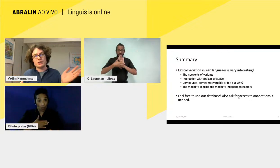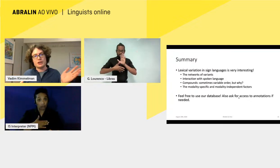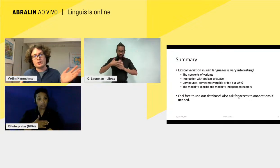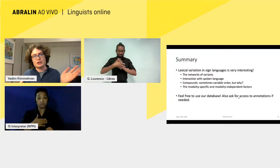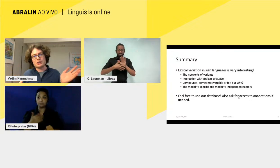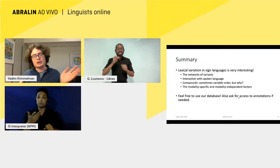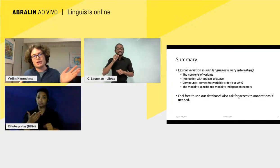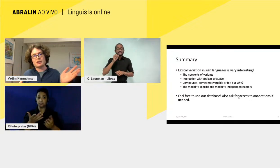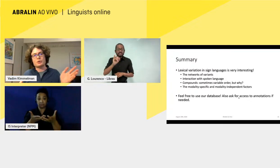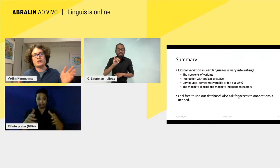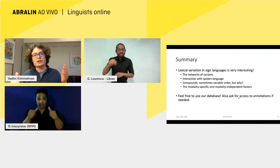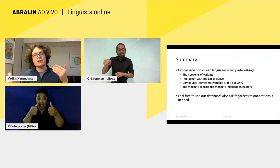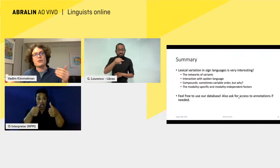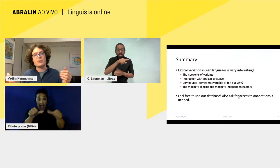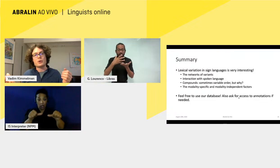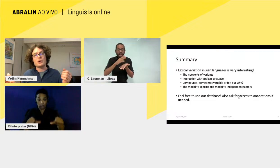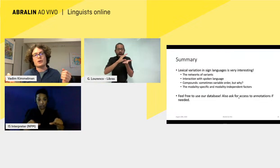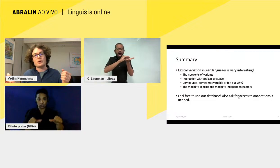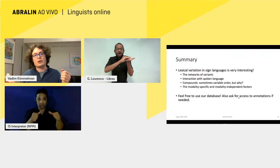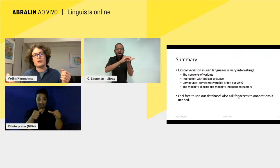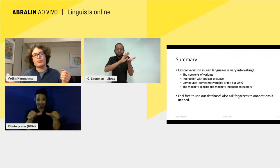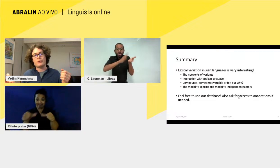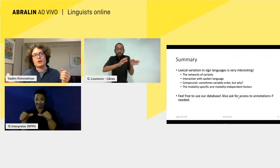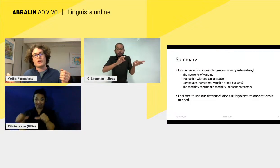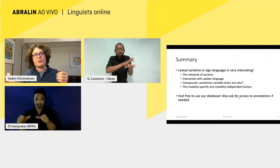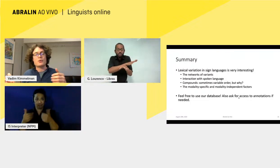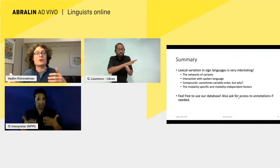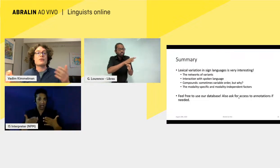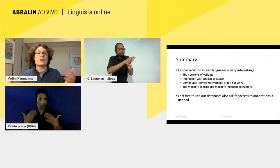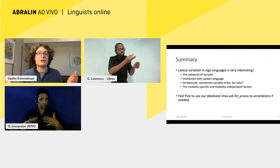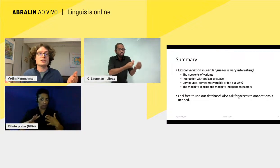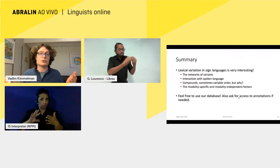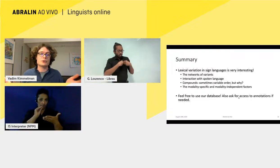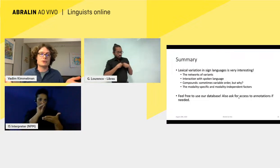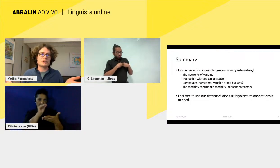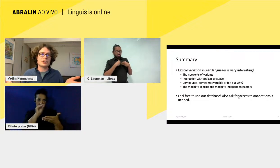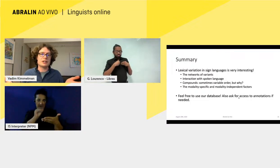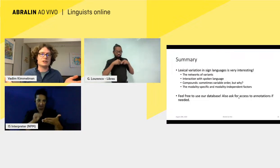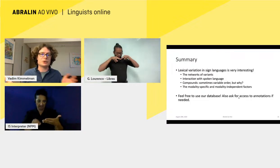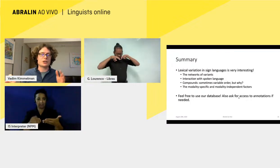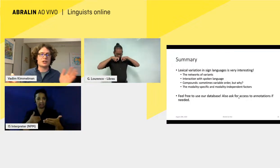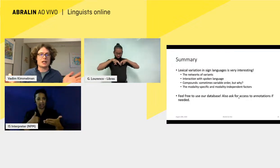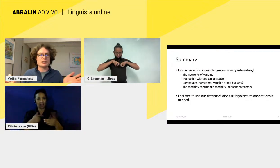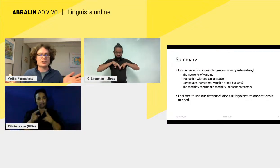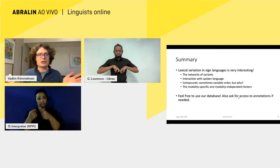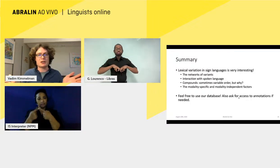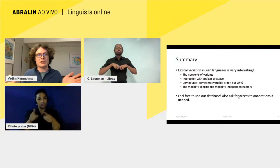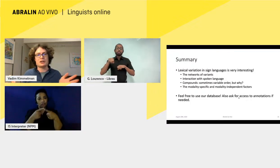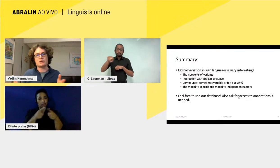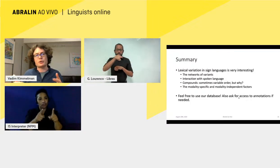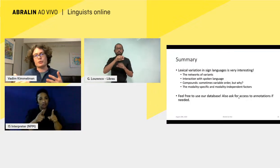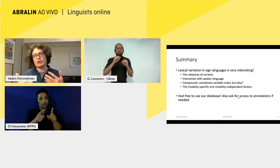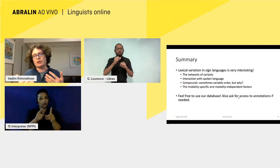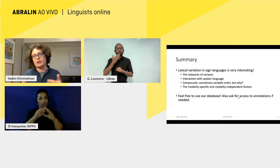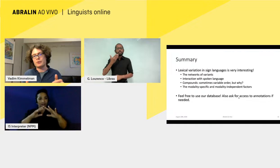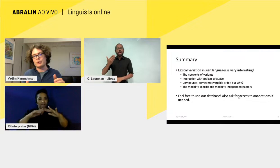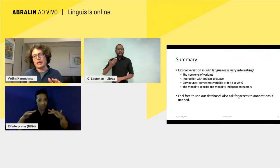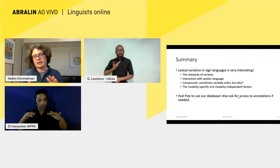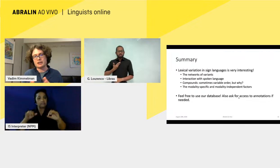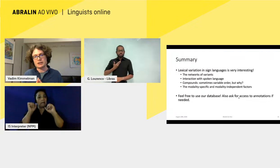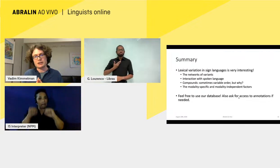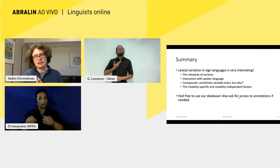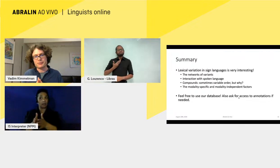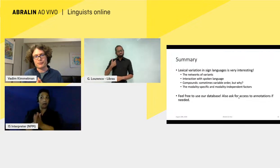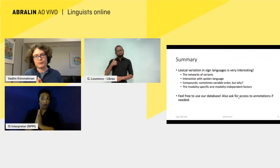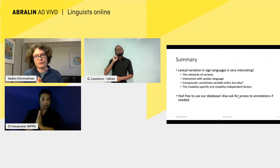of the annotations that we did for the variants of different signs, you can ask and we will give